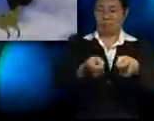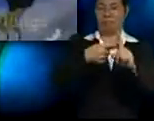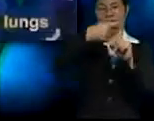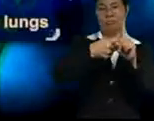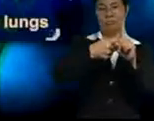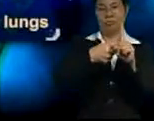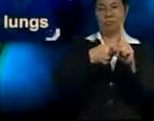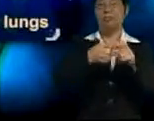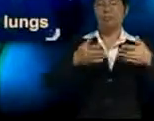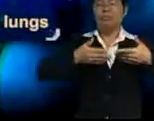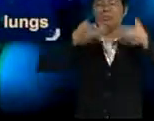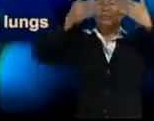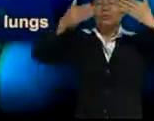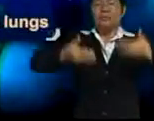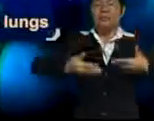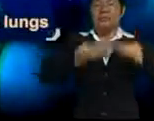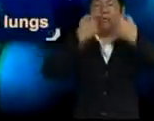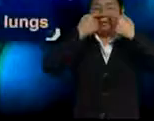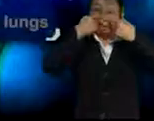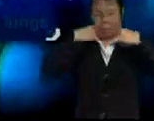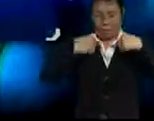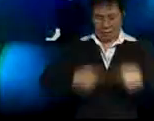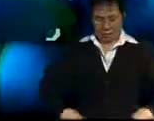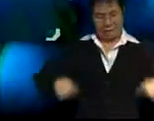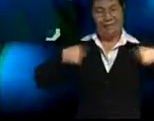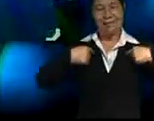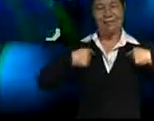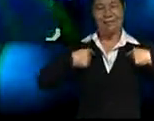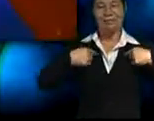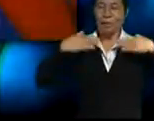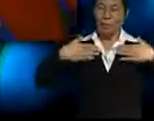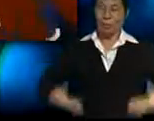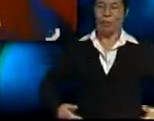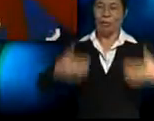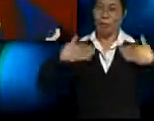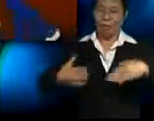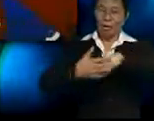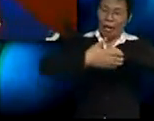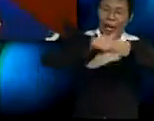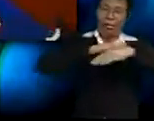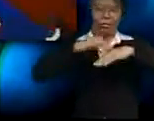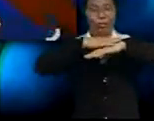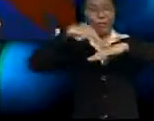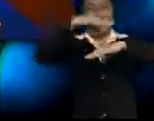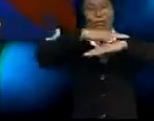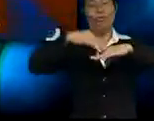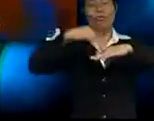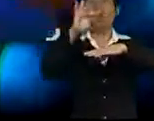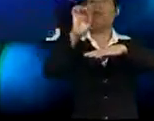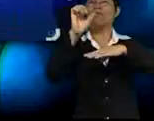They breathe through their lungs. Their body is covered with